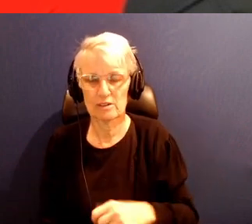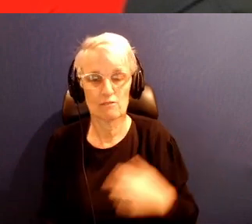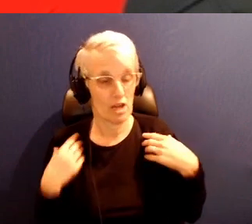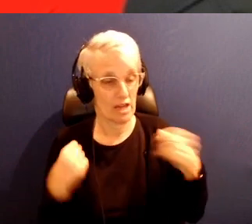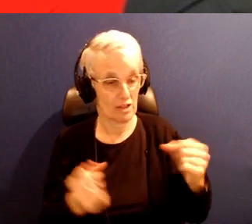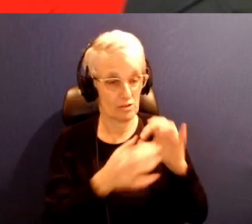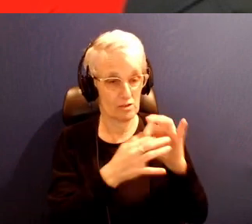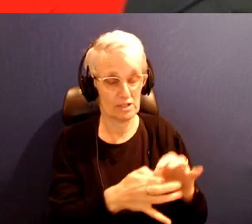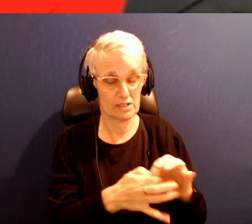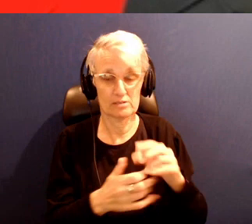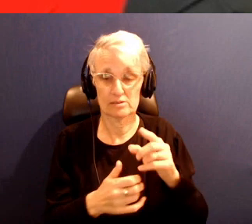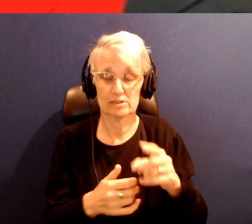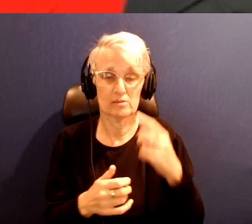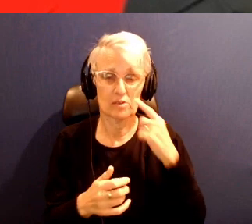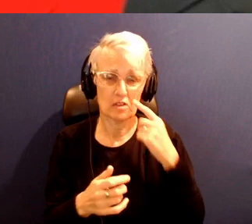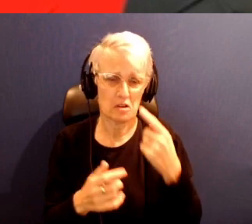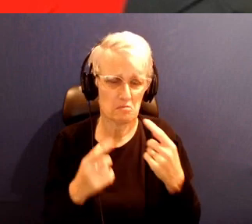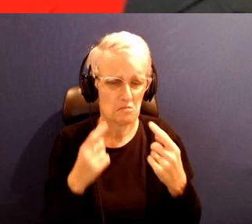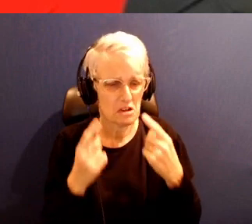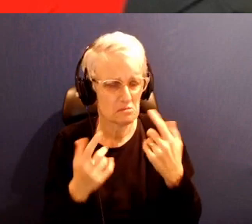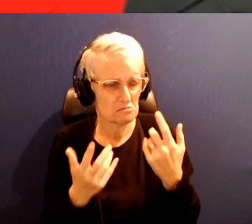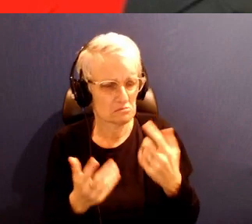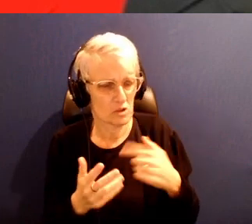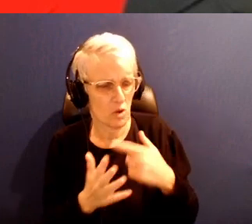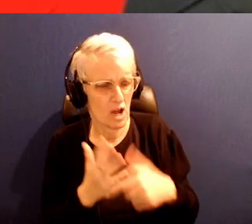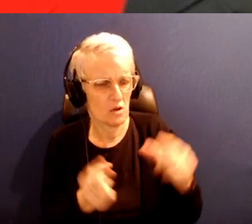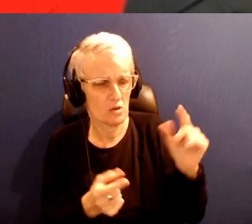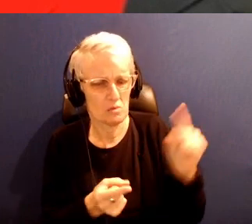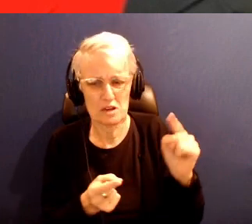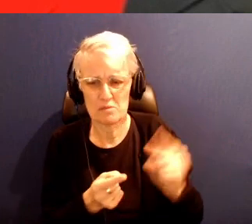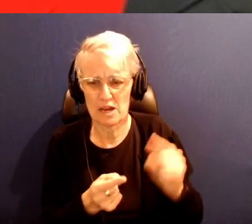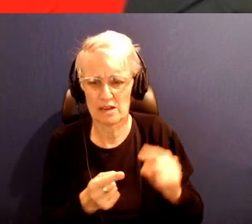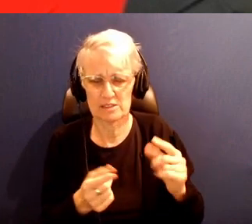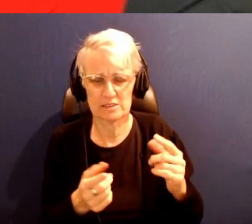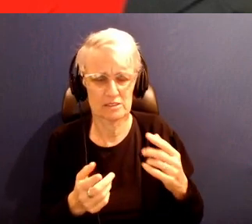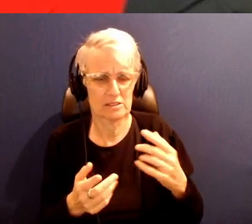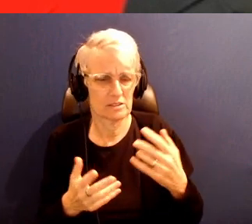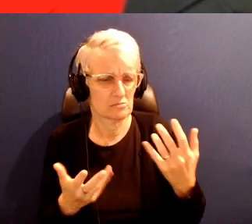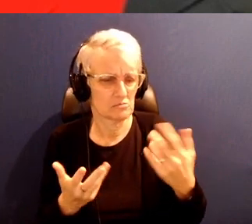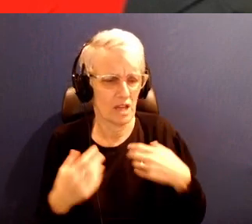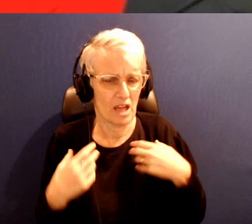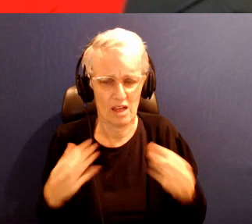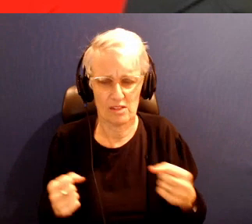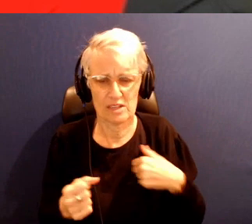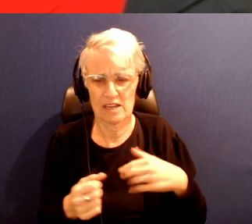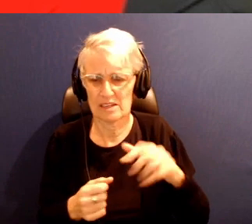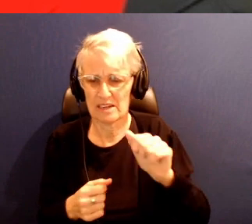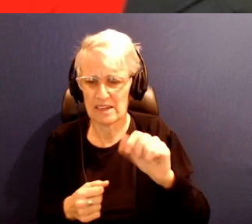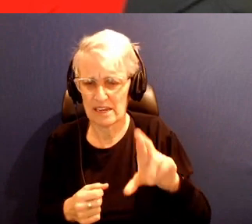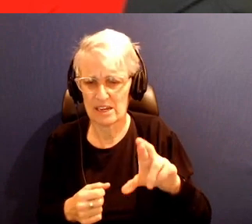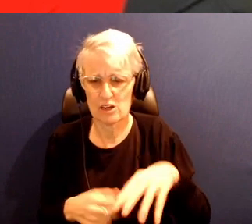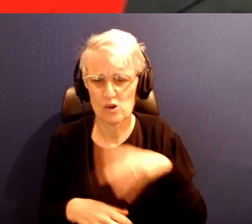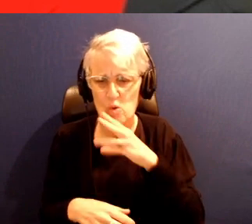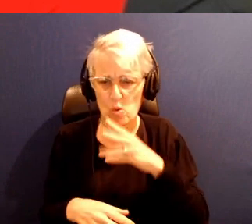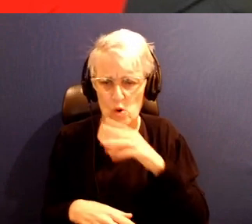related internships, consider opportunities to minimize environmental effects on health, such as air and water pollution,